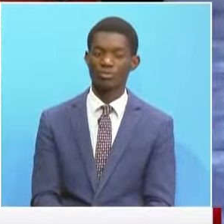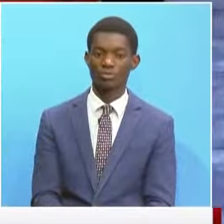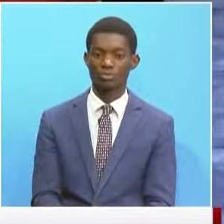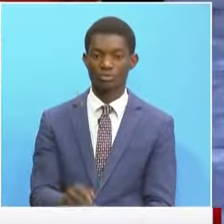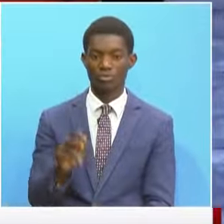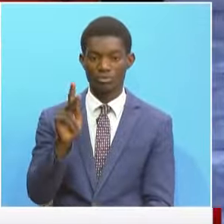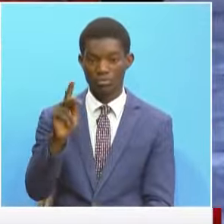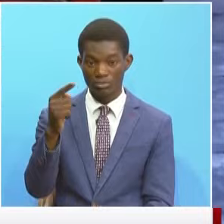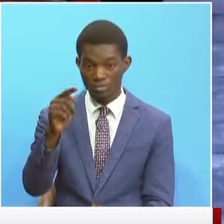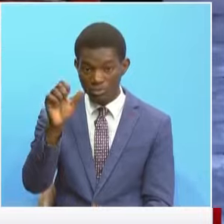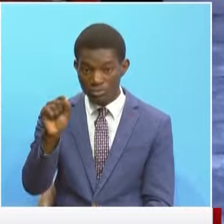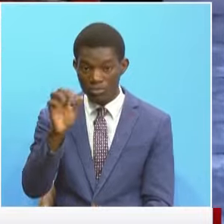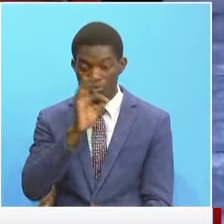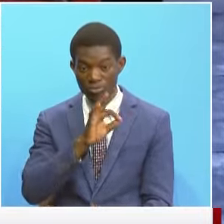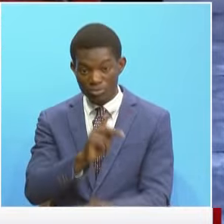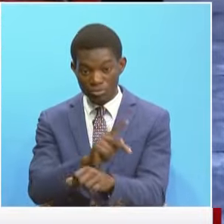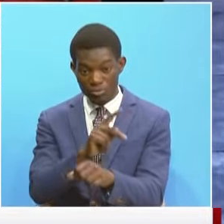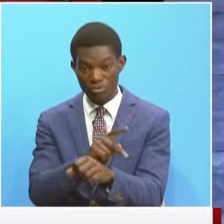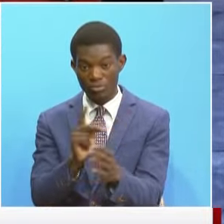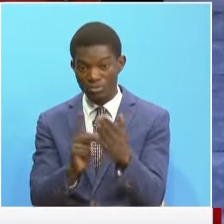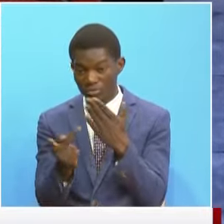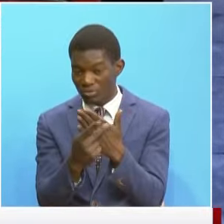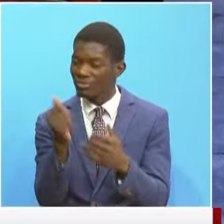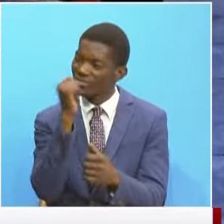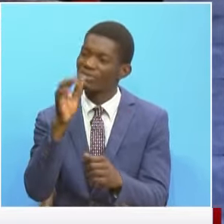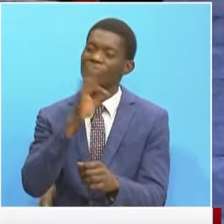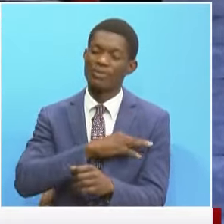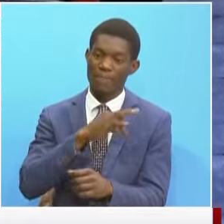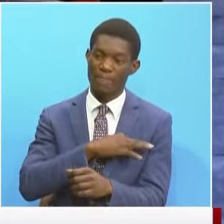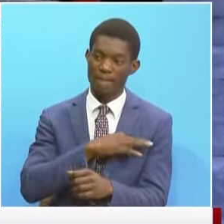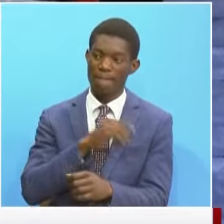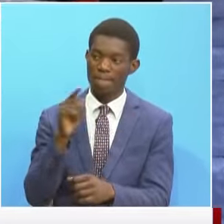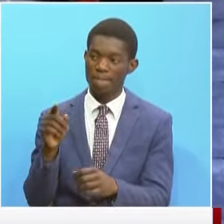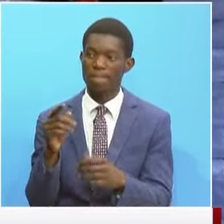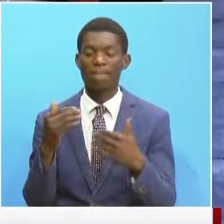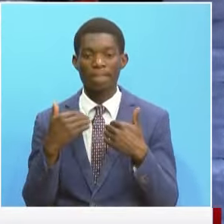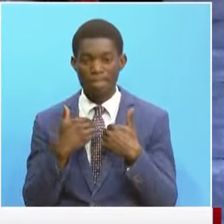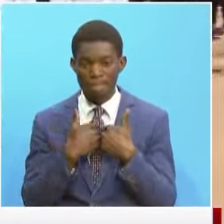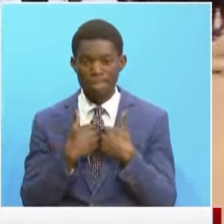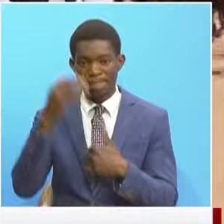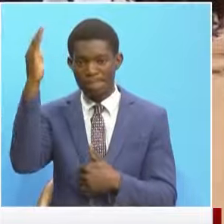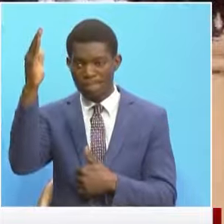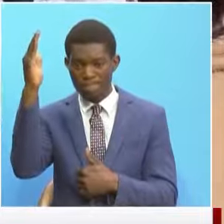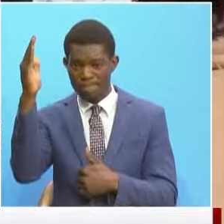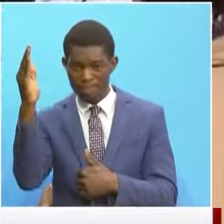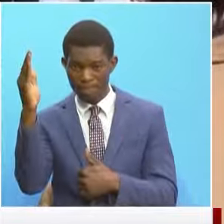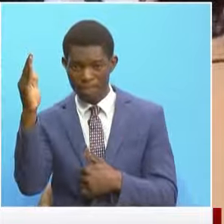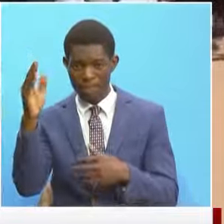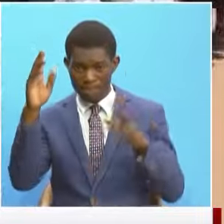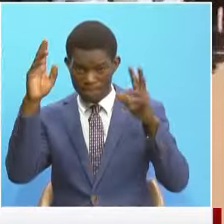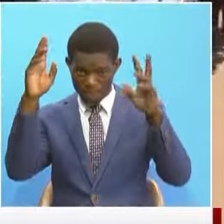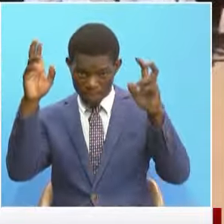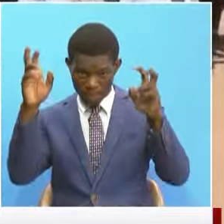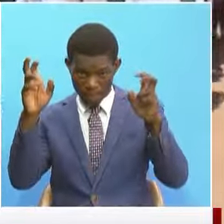in Lusangazi district of Eastern Province, the district held the annual symposium for 2024 with the theme Unlocking a